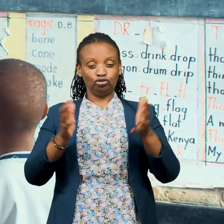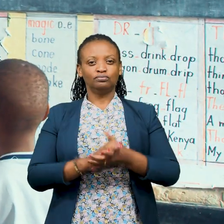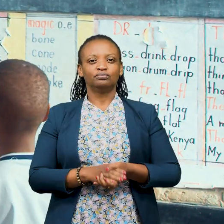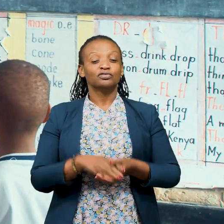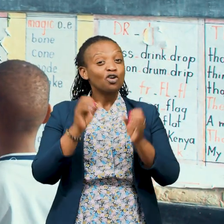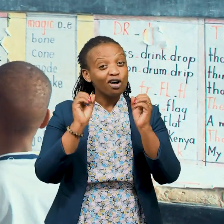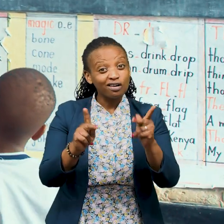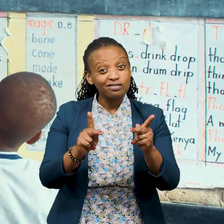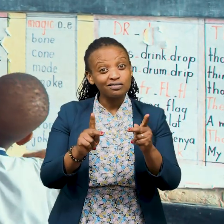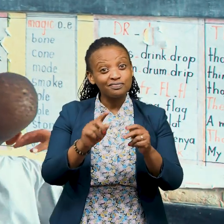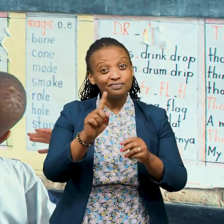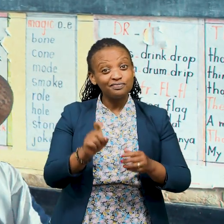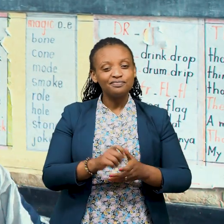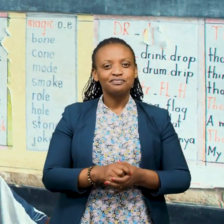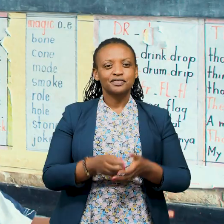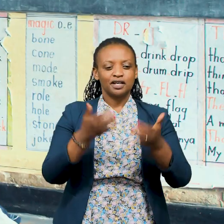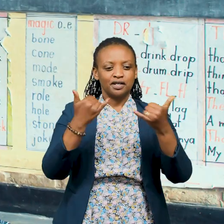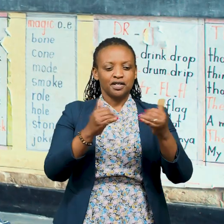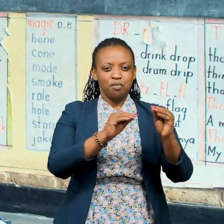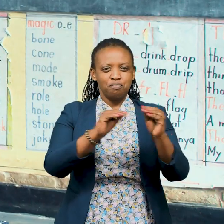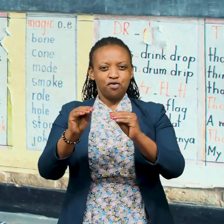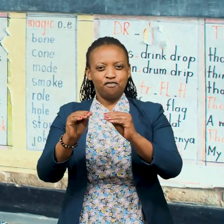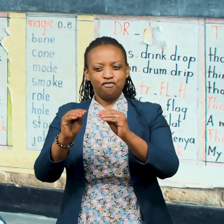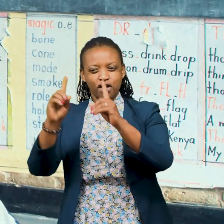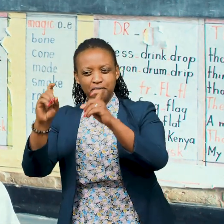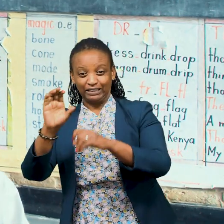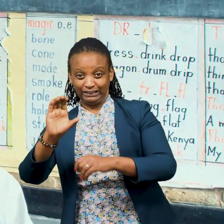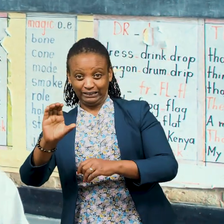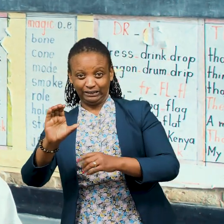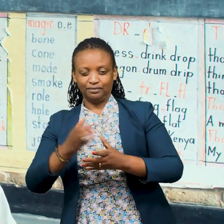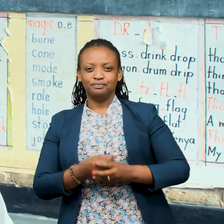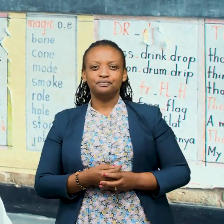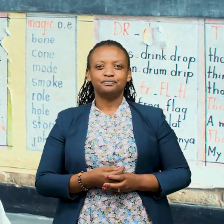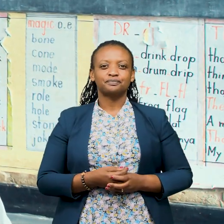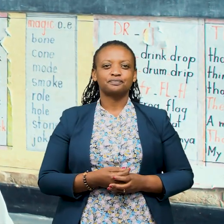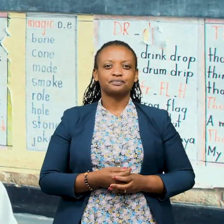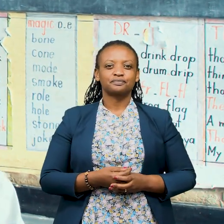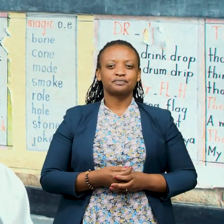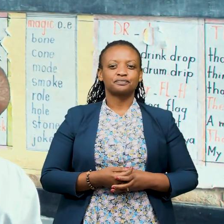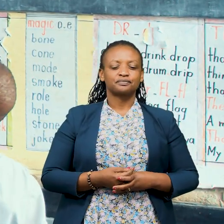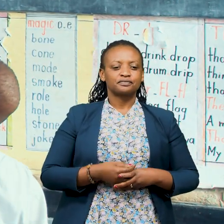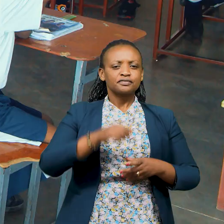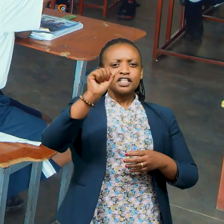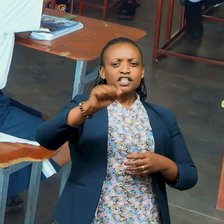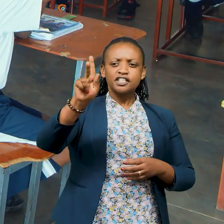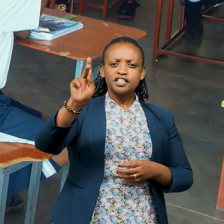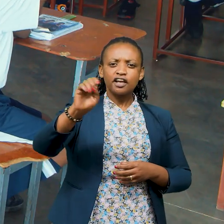Okay? Let us go to image C. Identify image C. Yes, Keza.